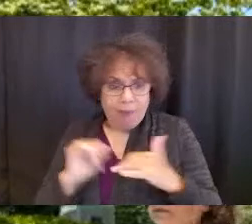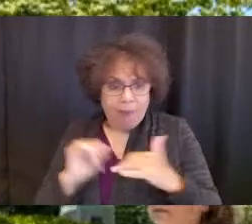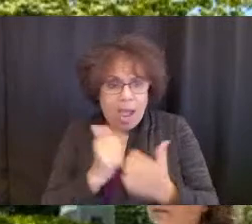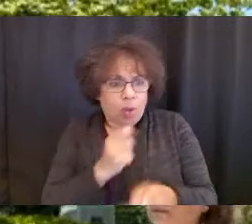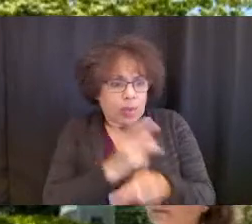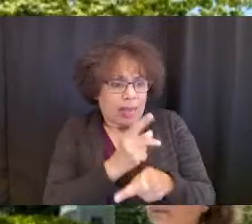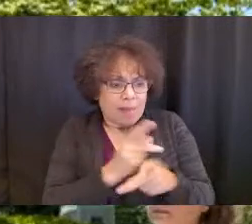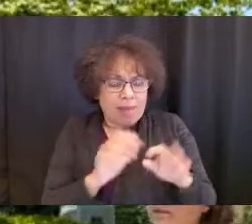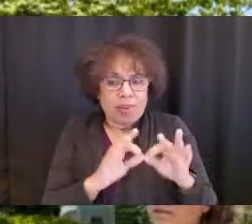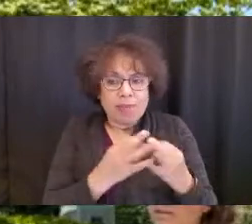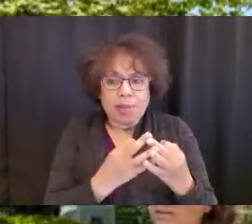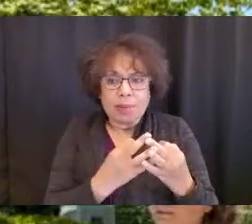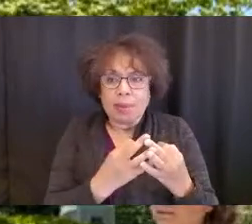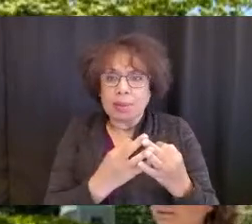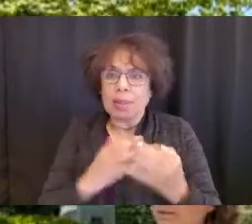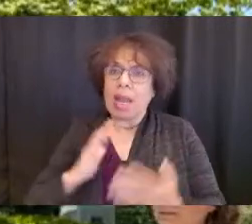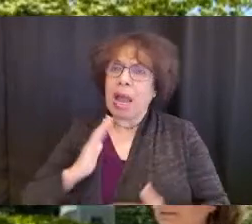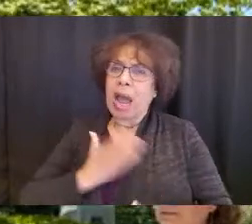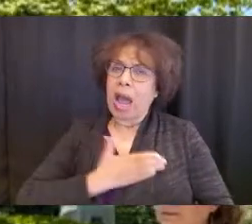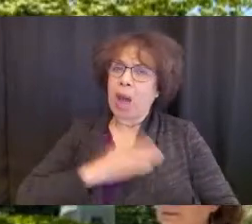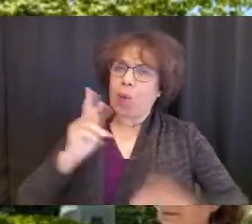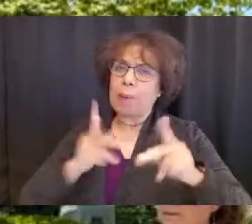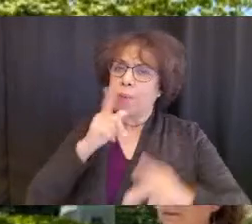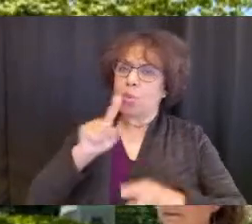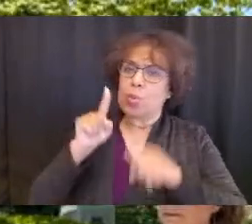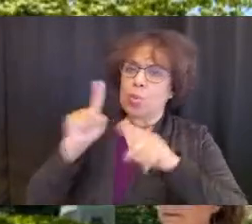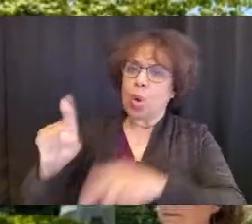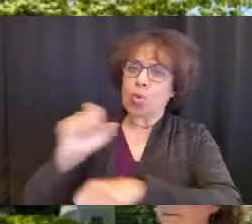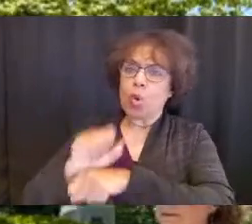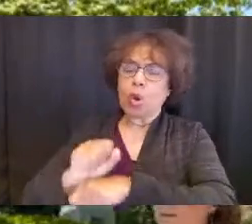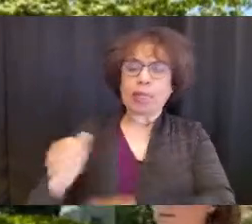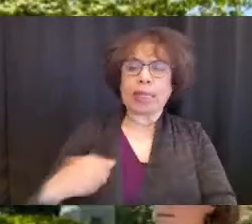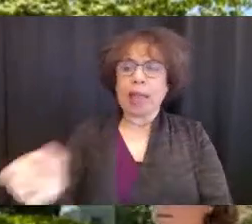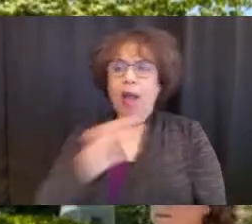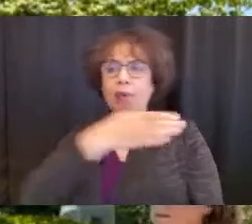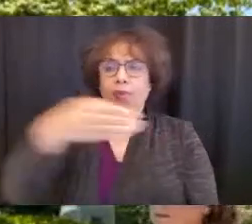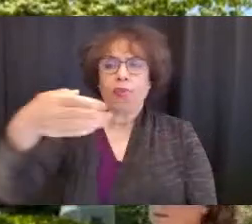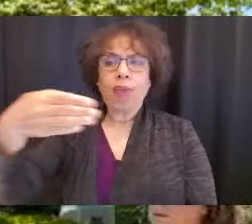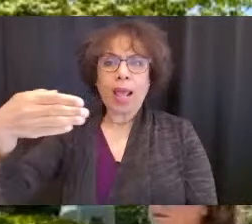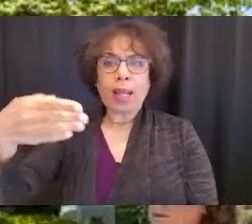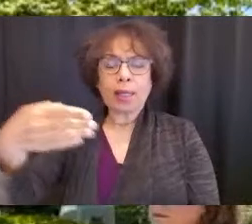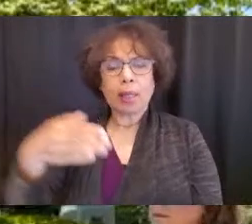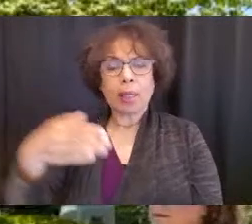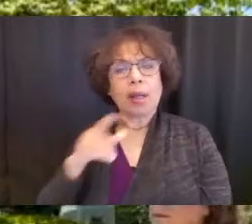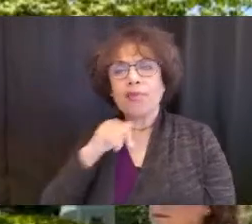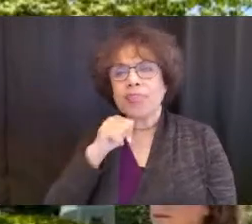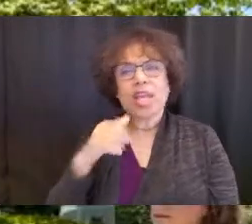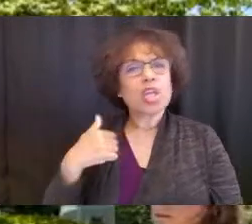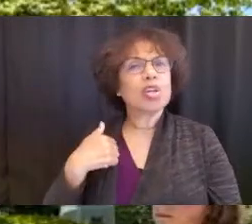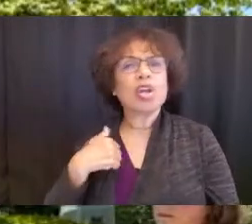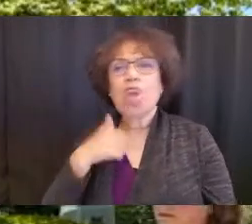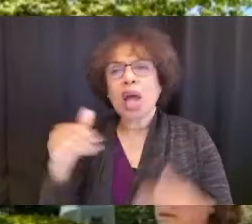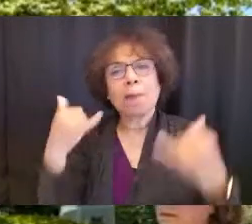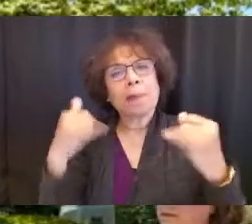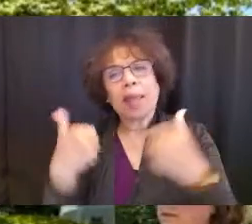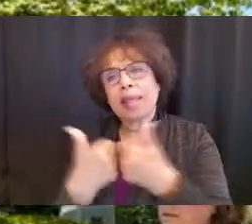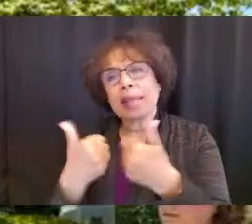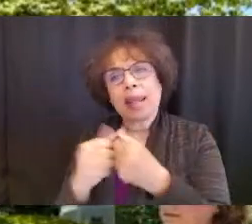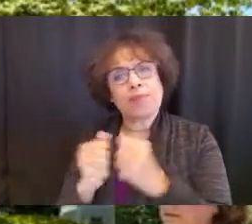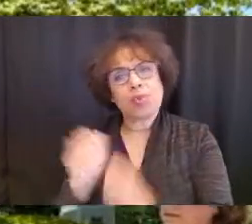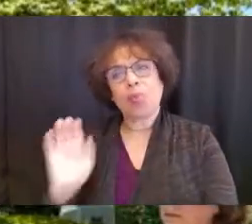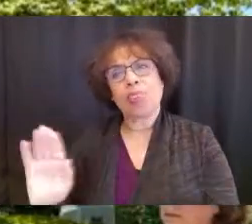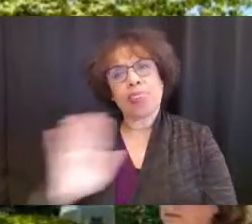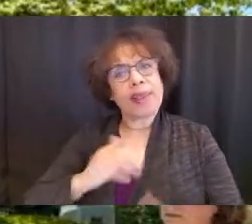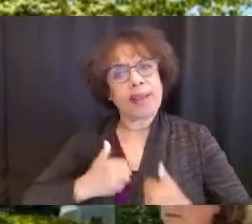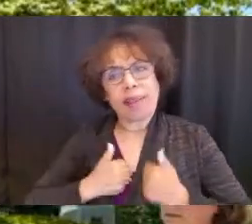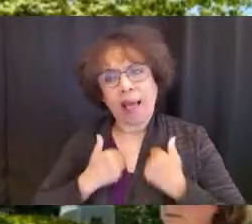the people that defend our country and wear a flag, I don't think need to be the political football any longer. And